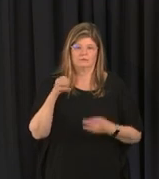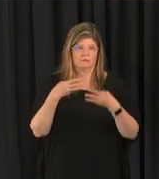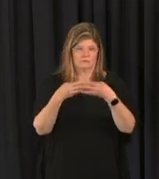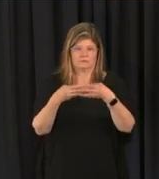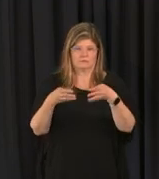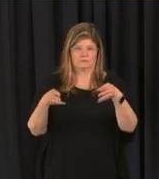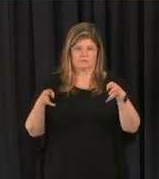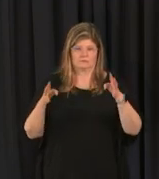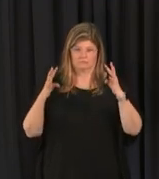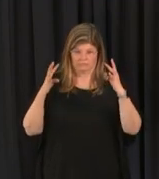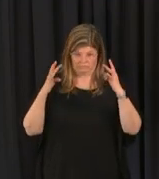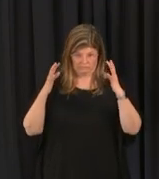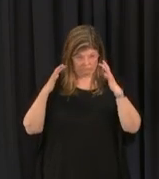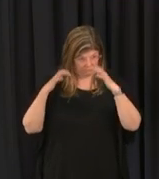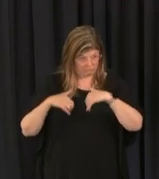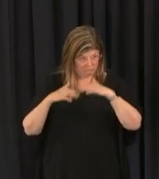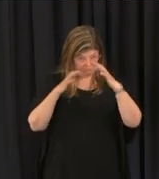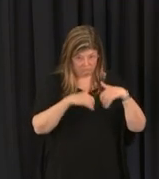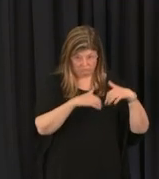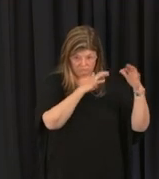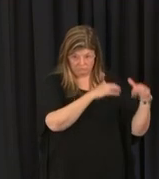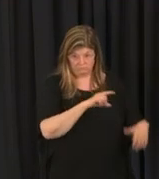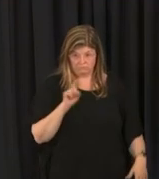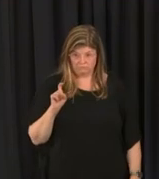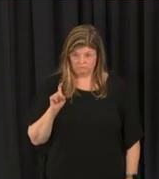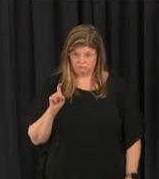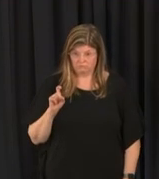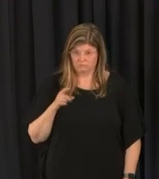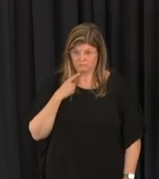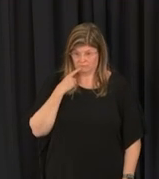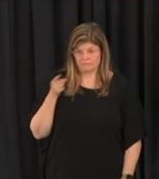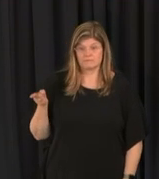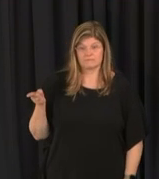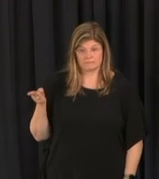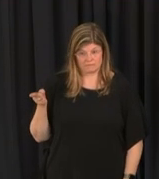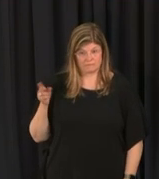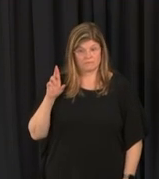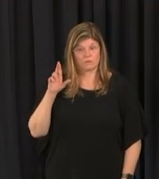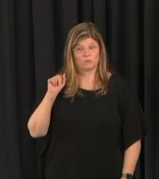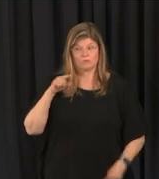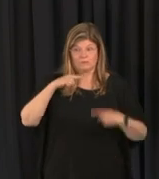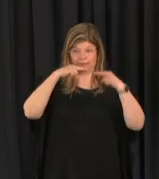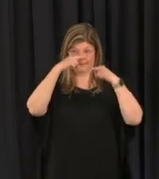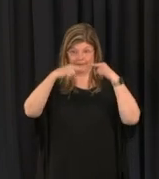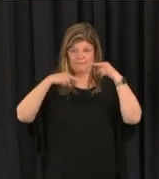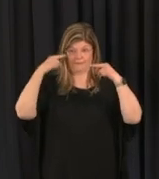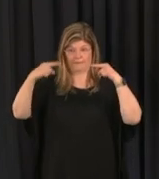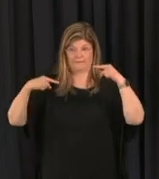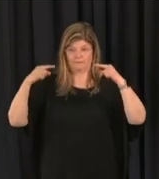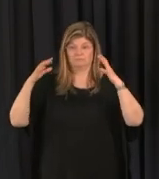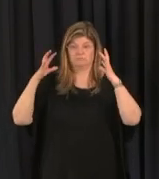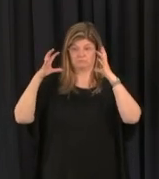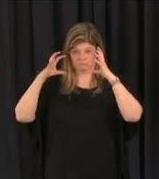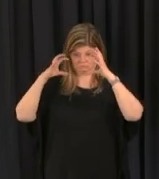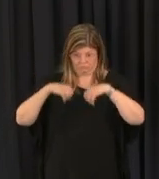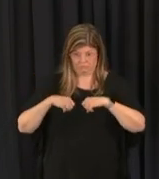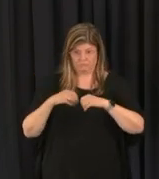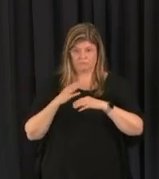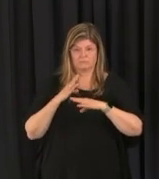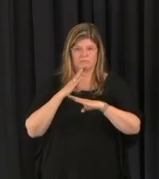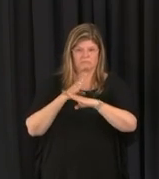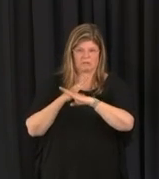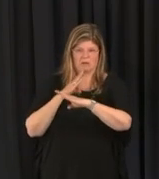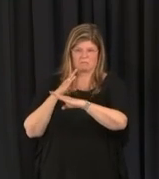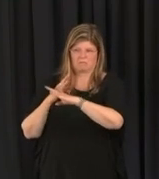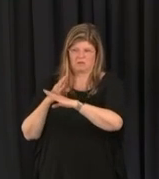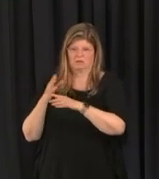good thing, and not only the razor wire, but the blocked streets. I actually haven't driven through,